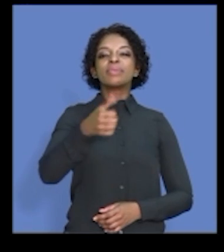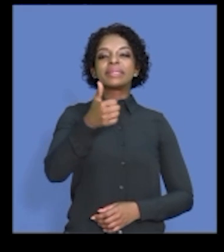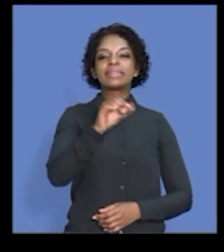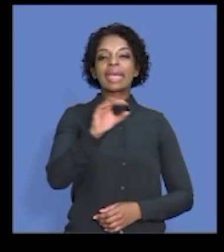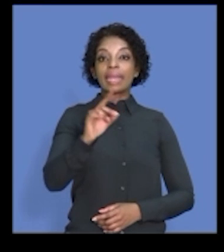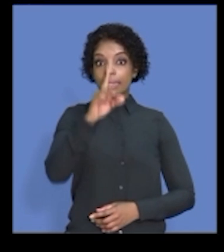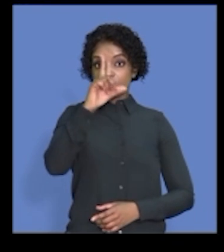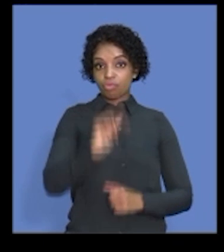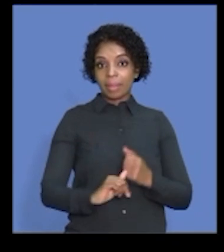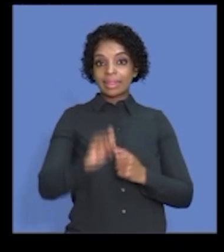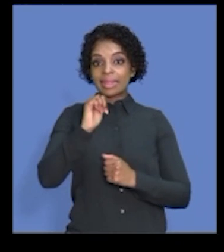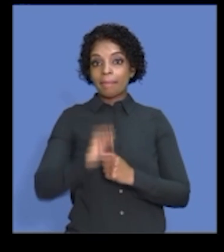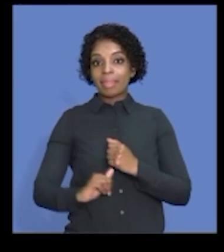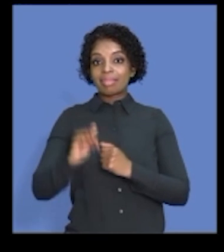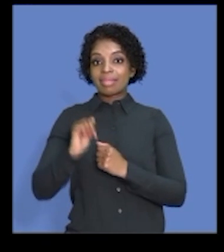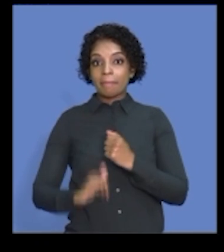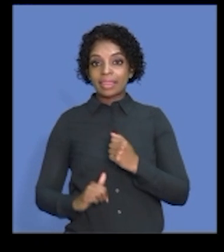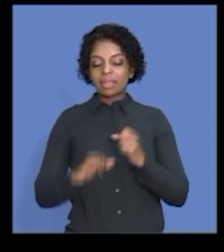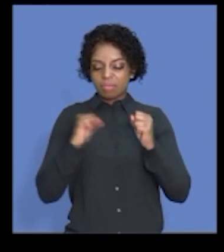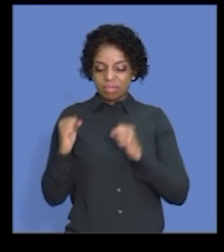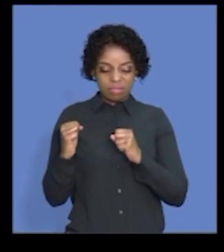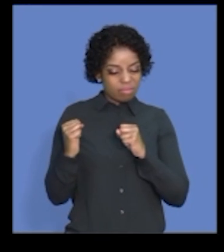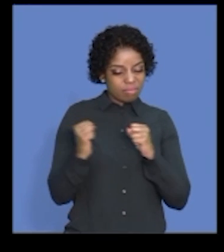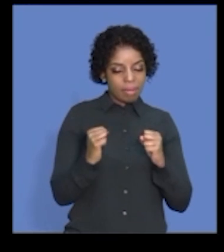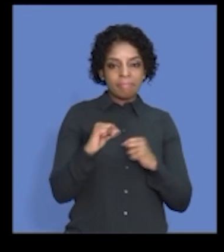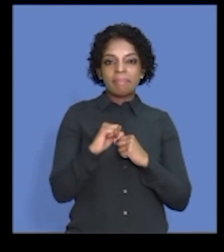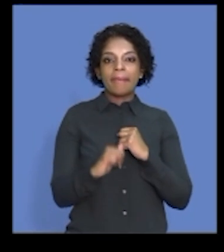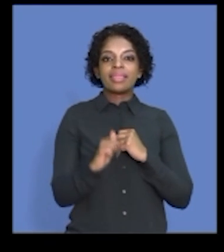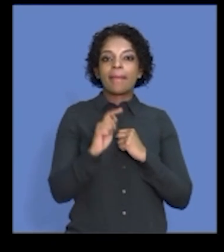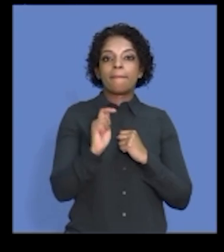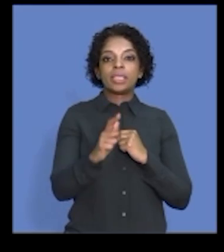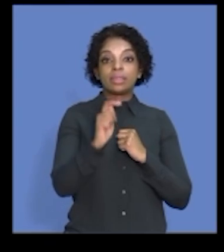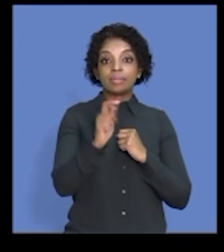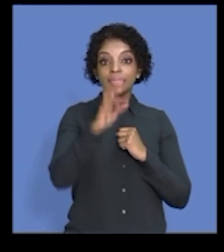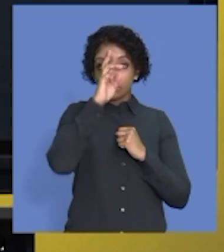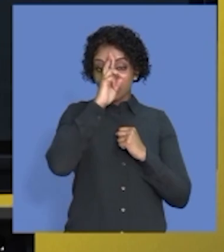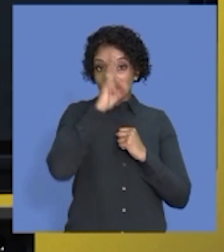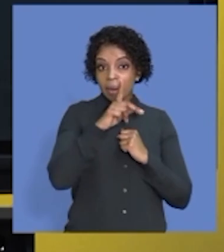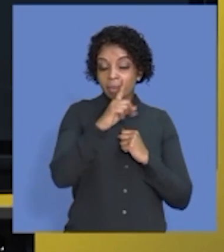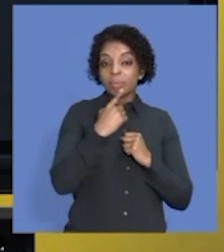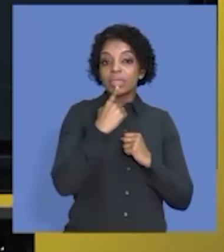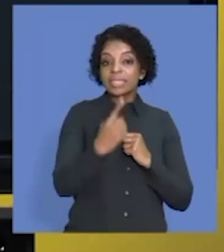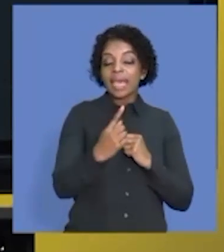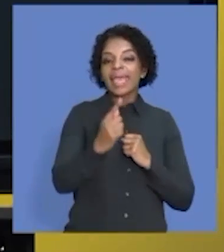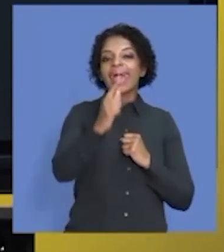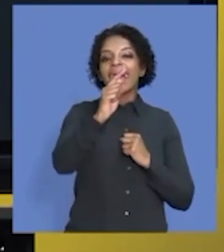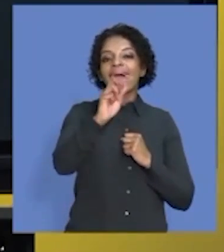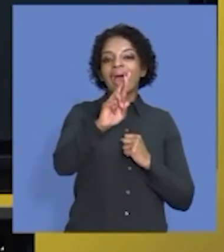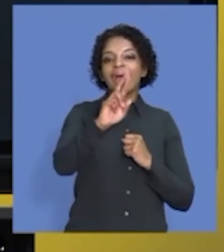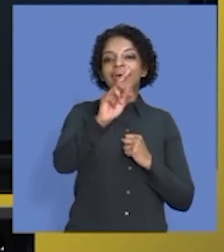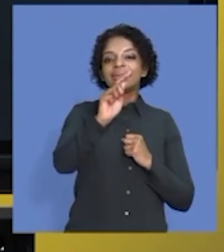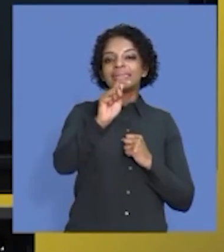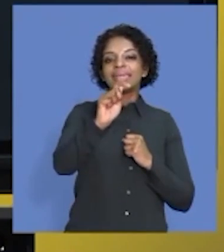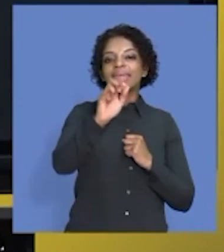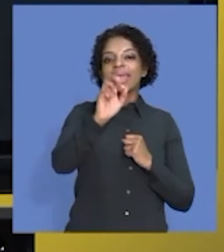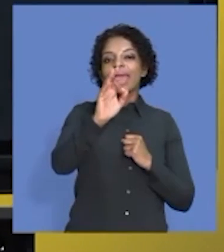Fixed monthly repayments. Remember what we said? RTFQ. Make sure you read